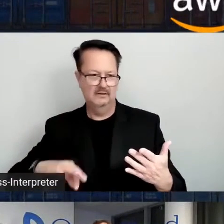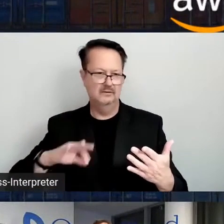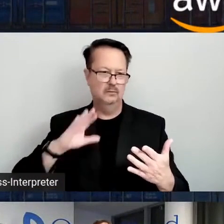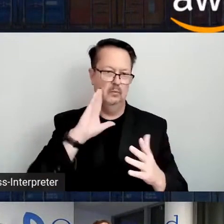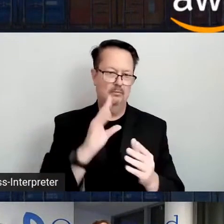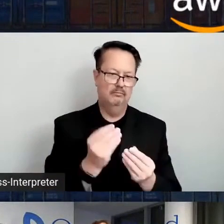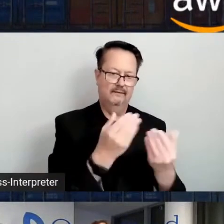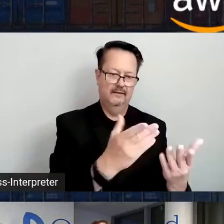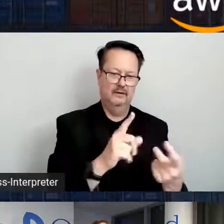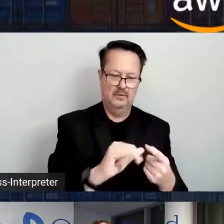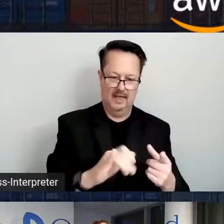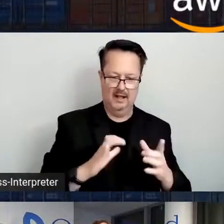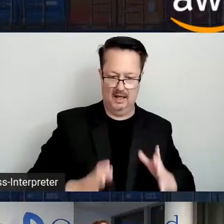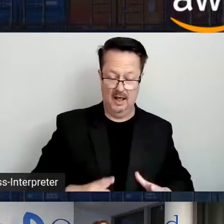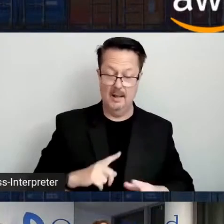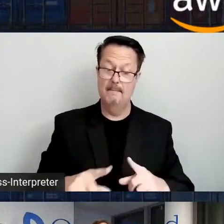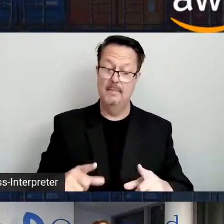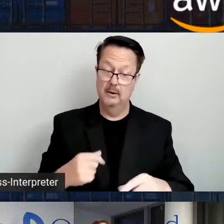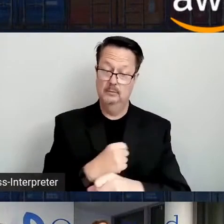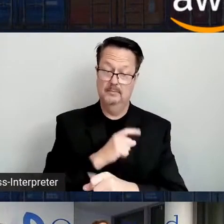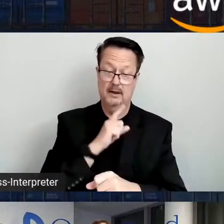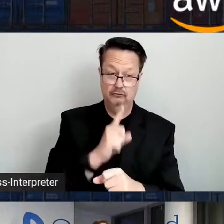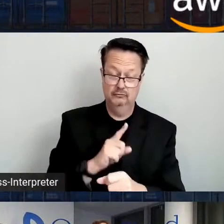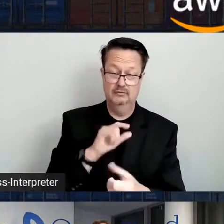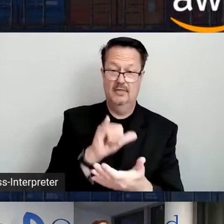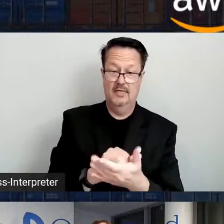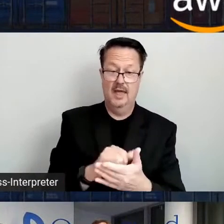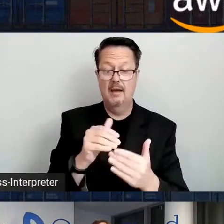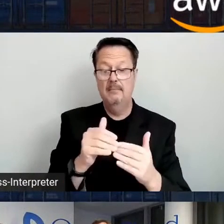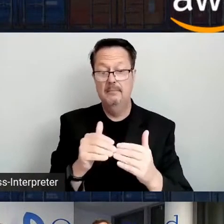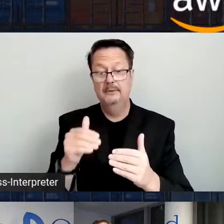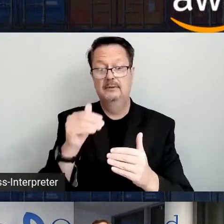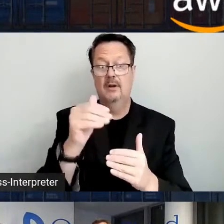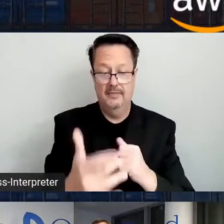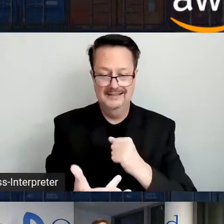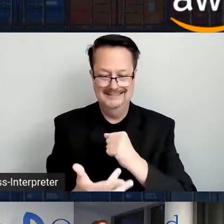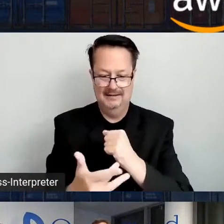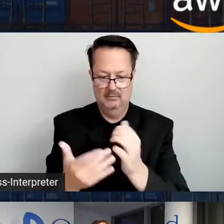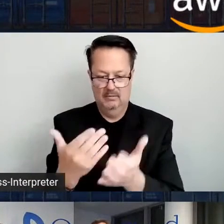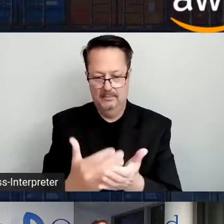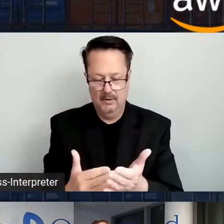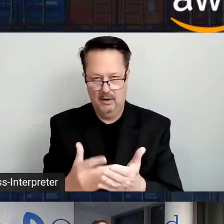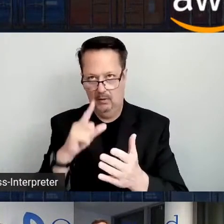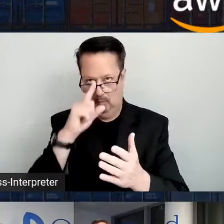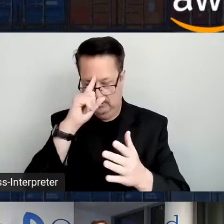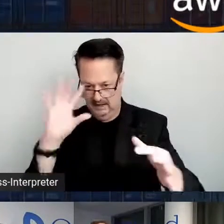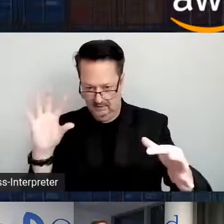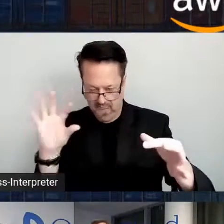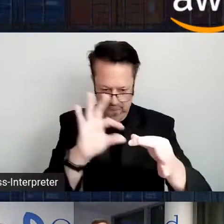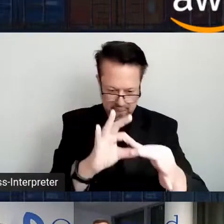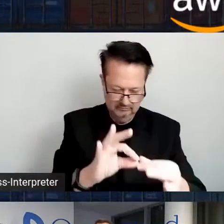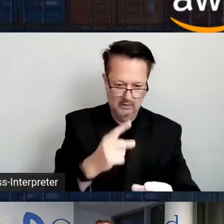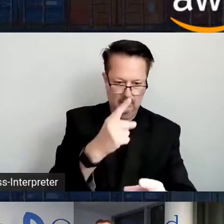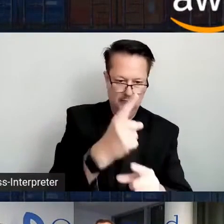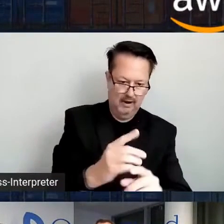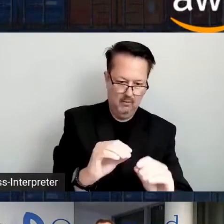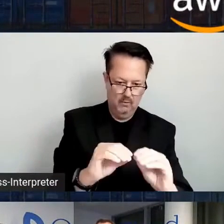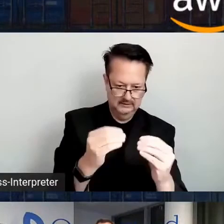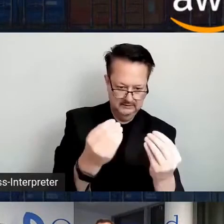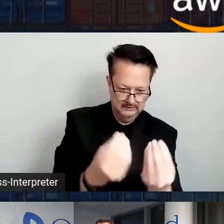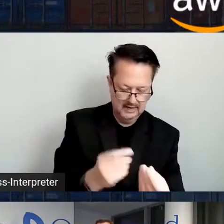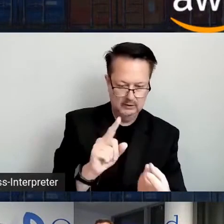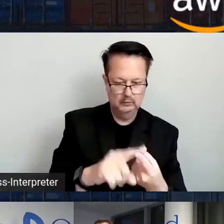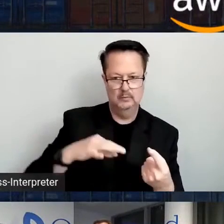and then ensure also that beyond the technical part, we also set up the right organization to